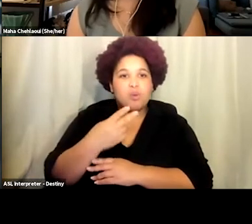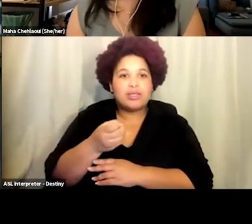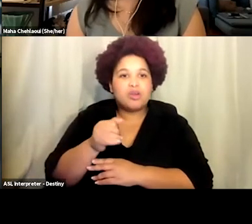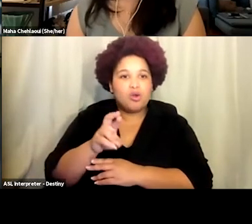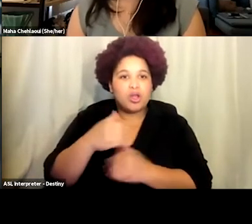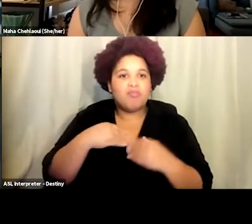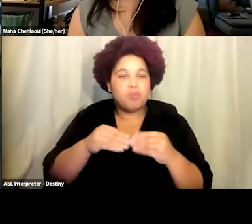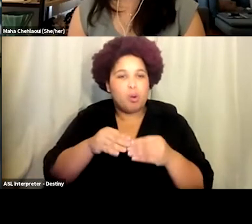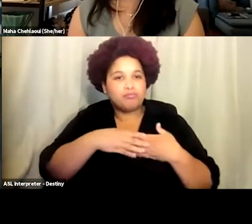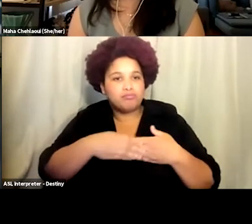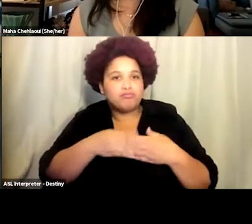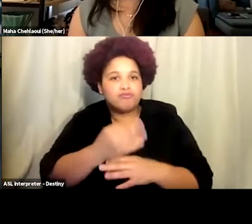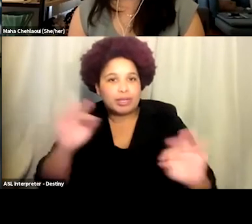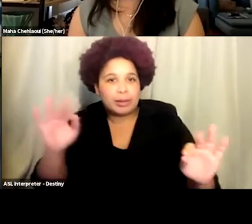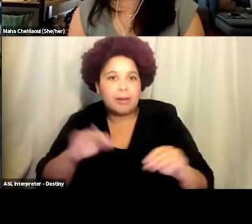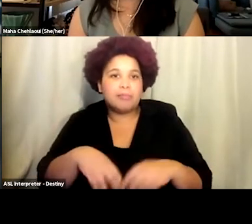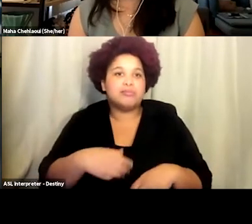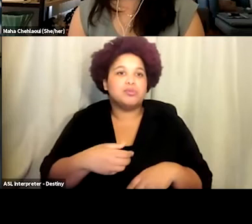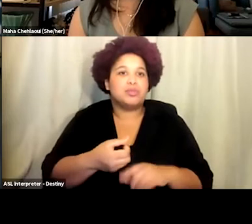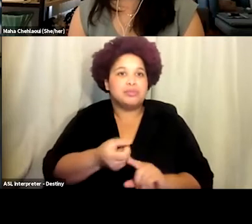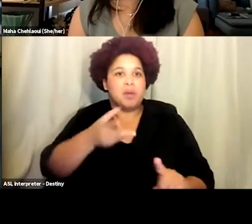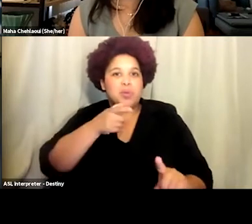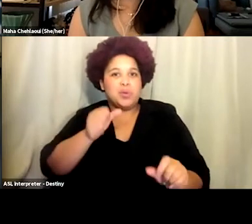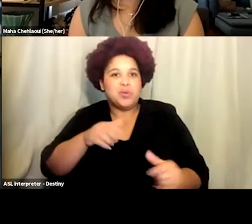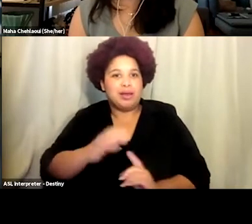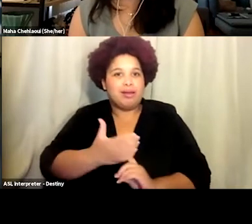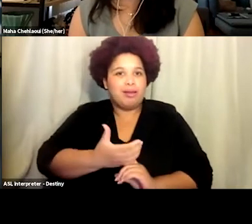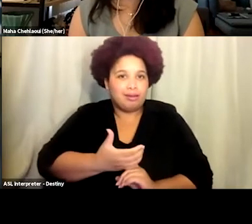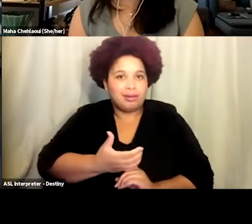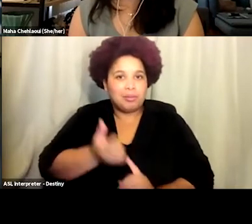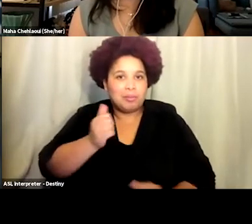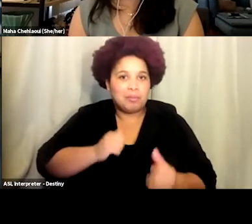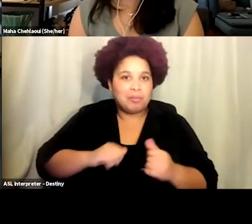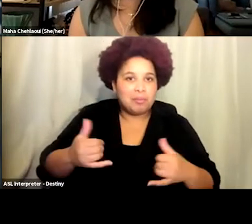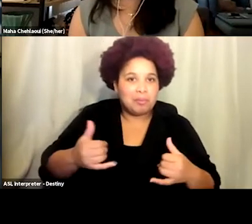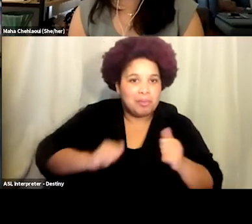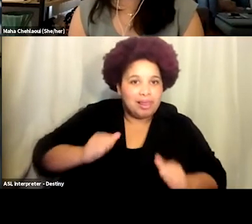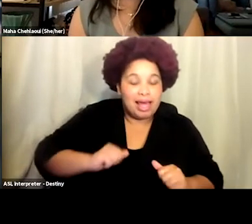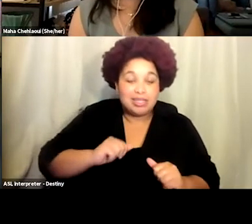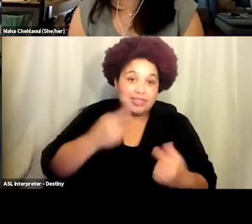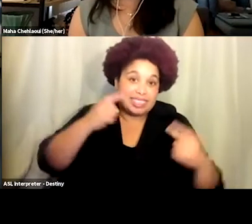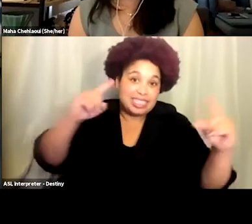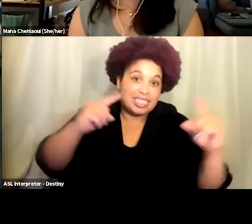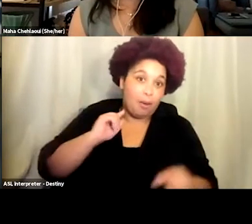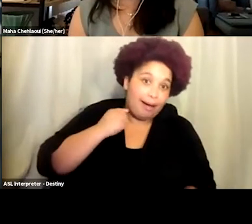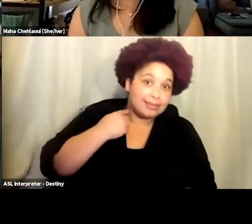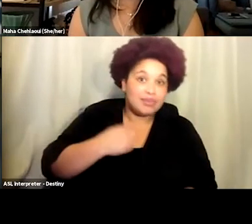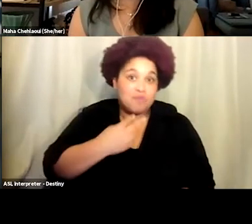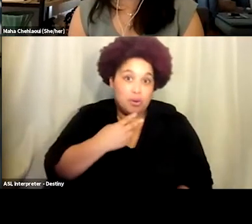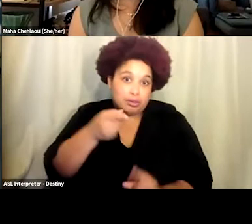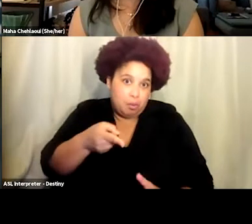little bit more freedom to expand, you know, who you can play and what you can play, as long as you can do a successful like accent or voice or